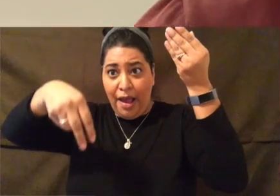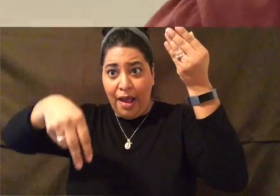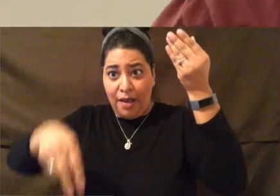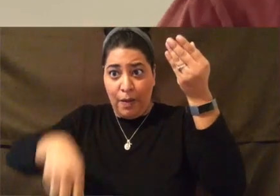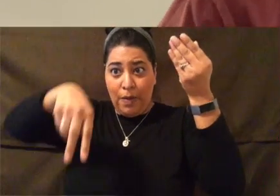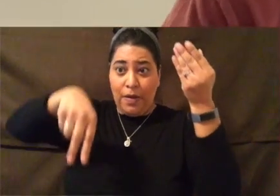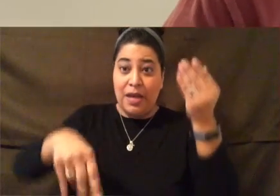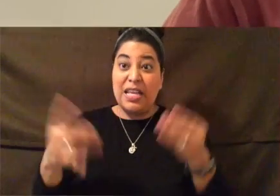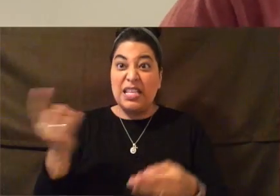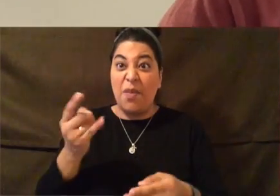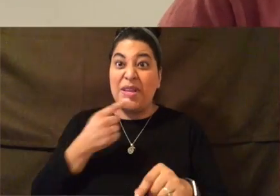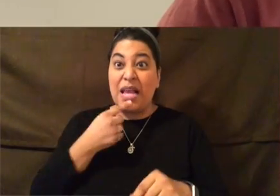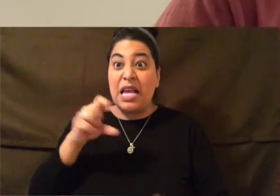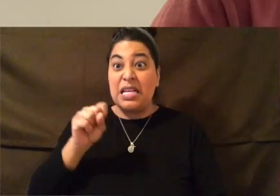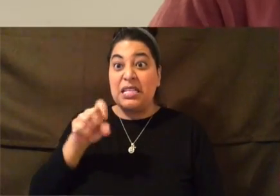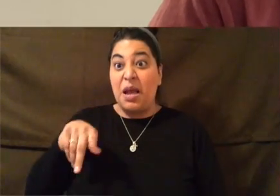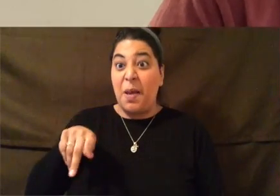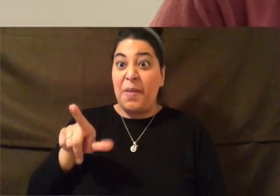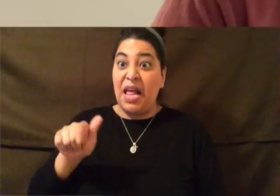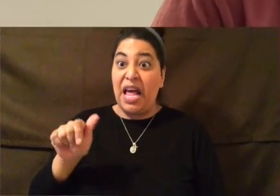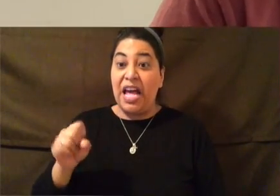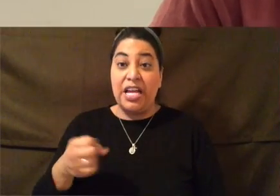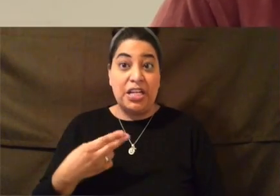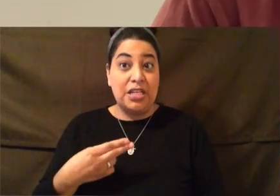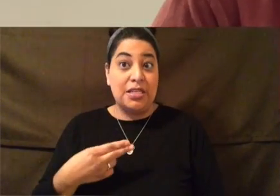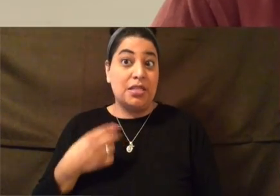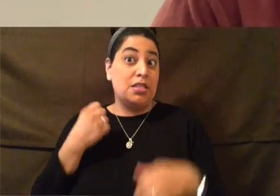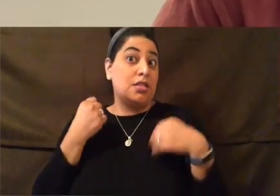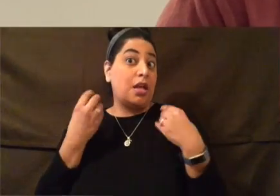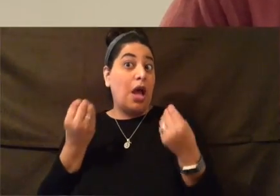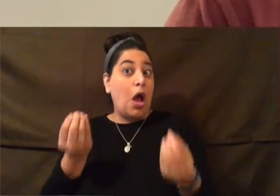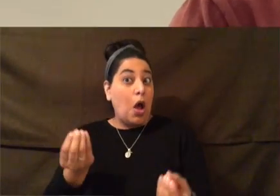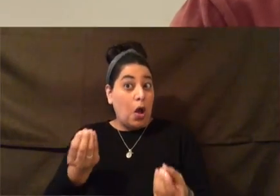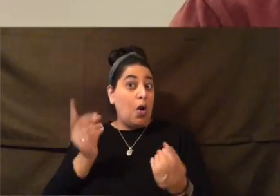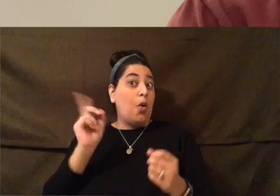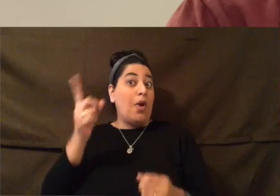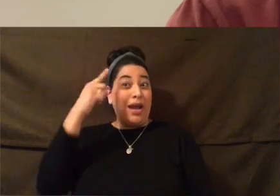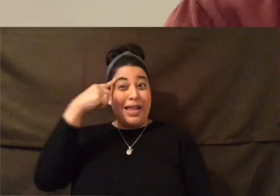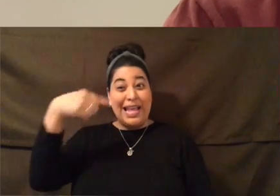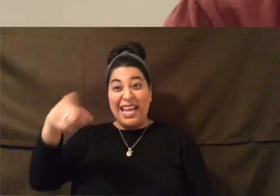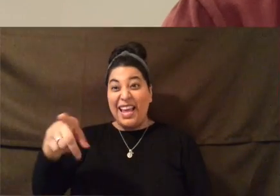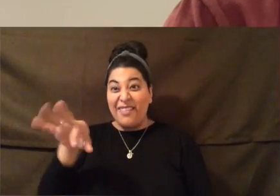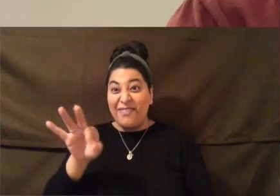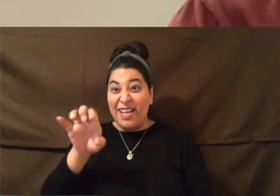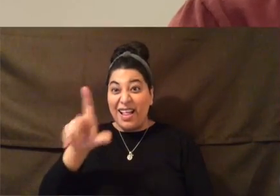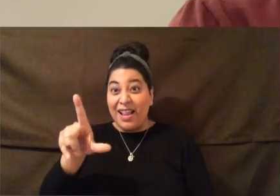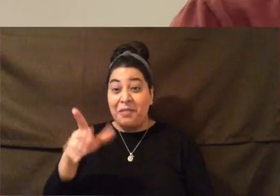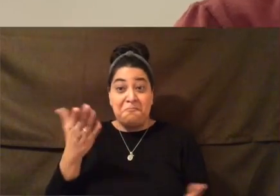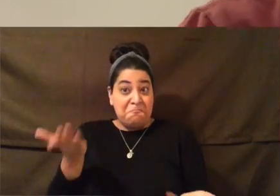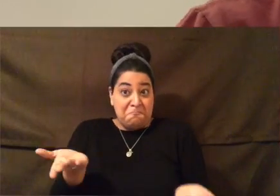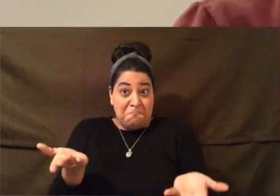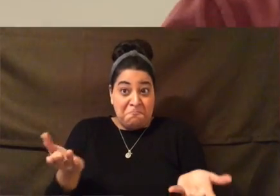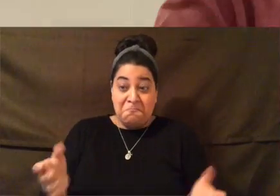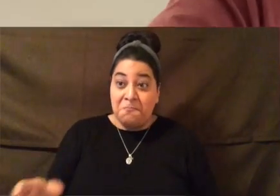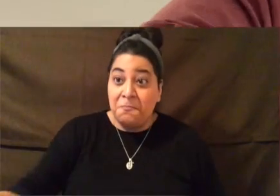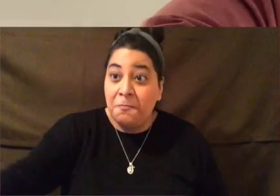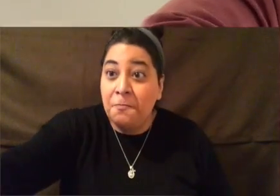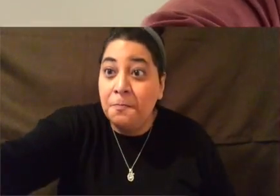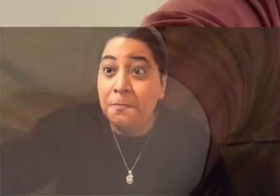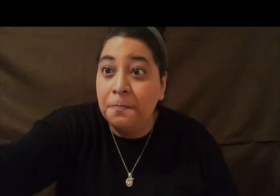fell into something and went splash. So Where do you think he fell?